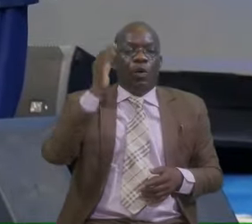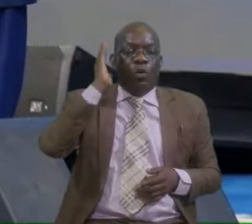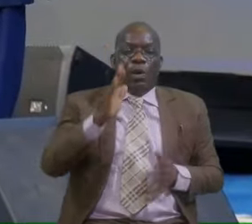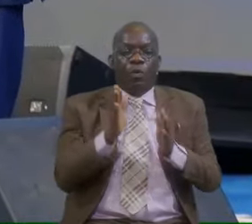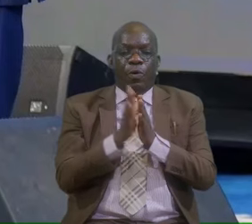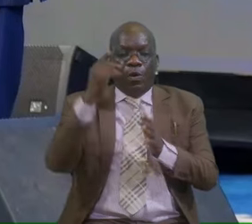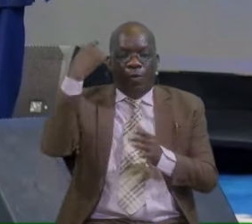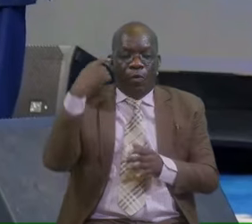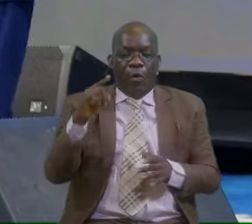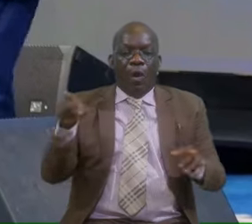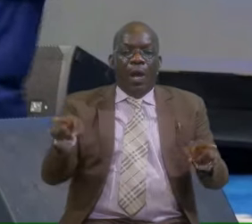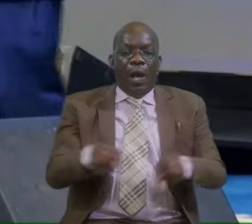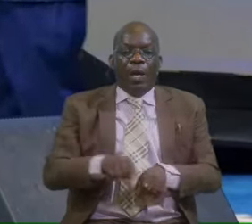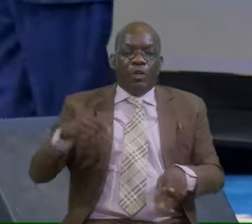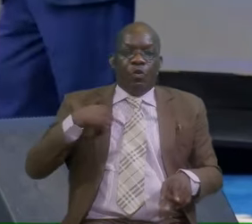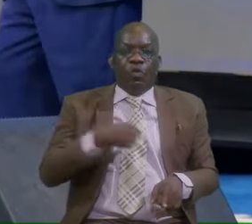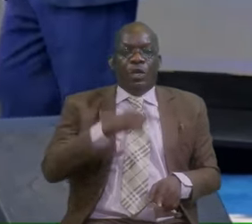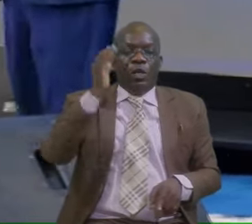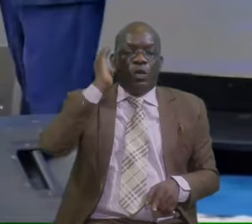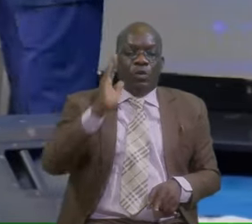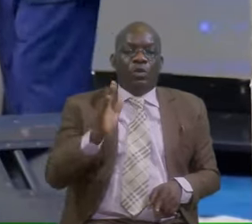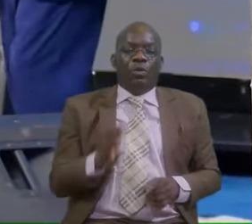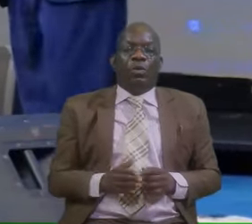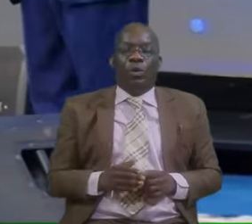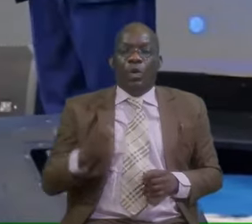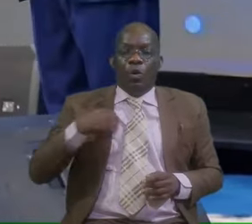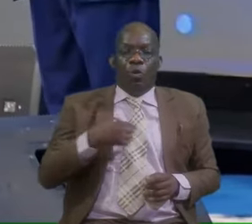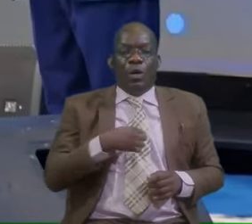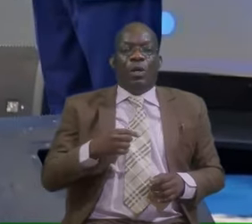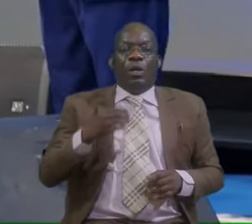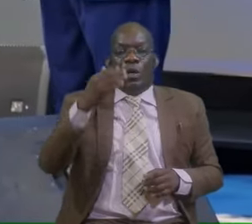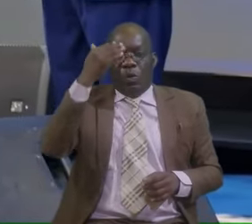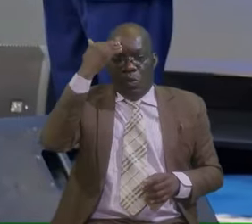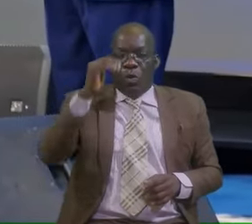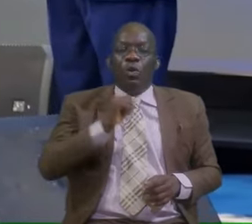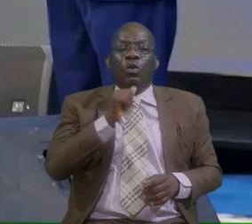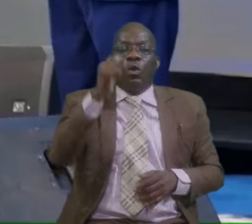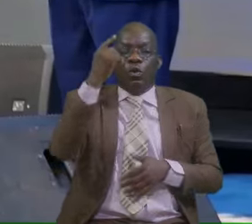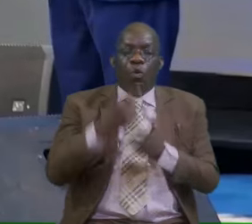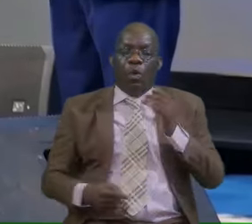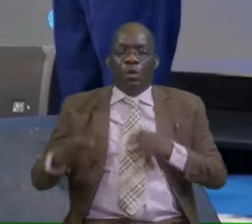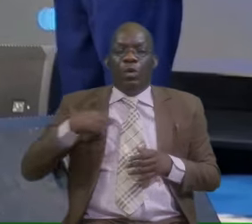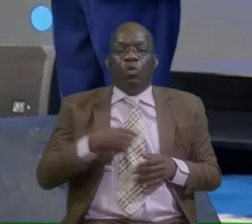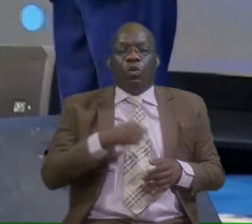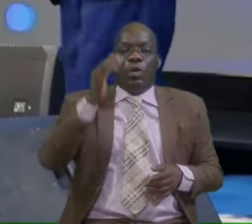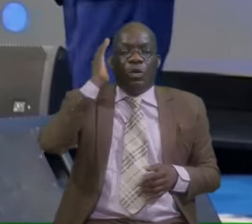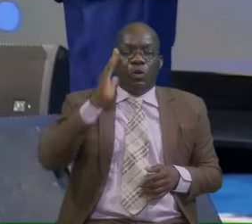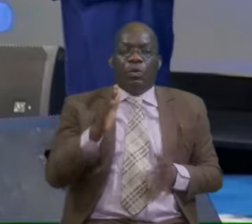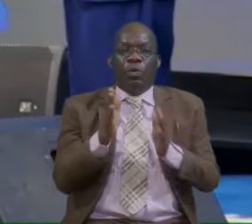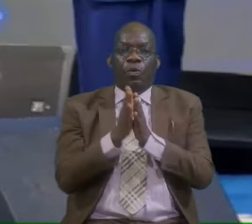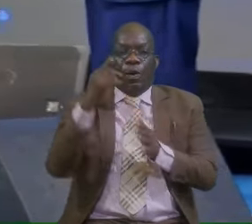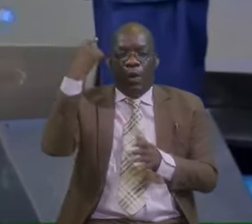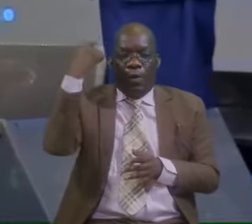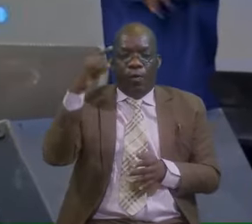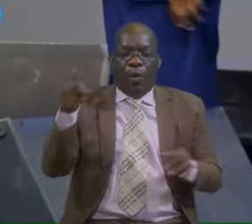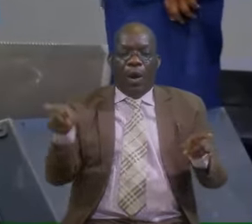we ought. We know not what we should pray for as we ought. There are